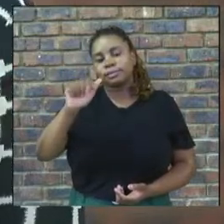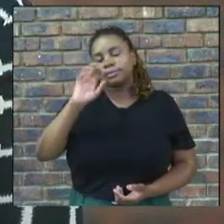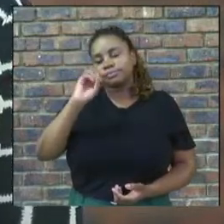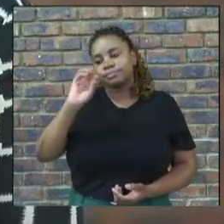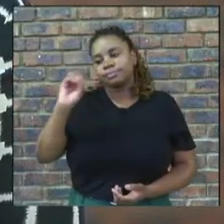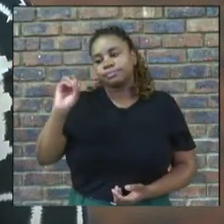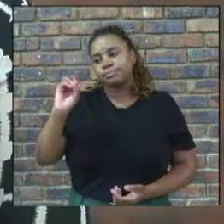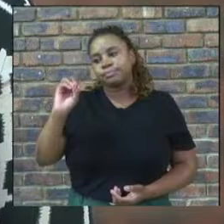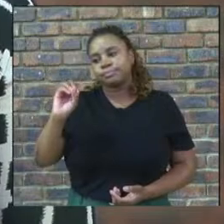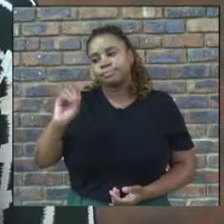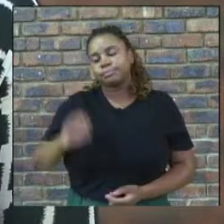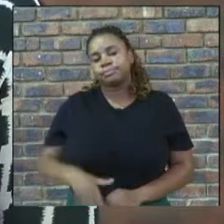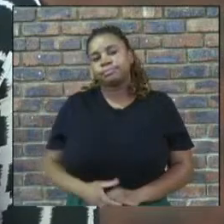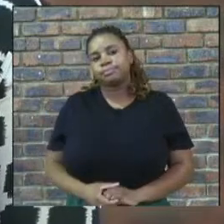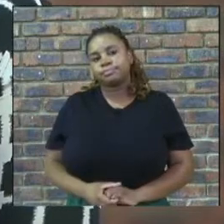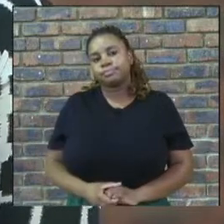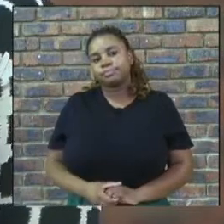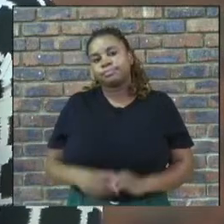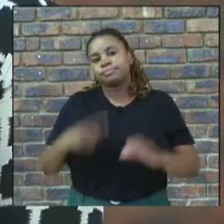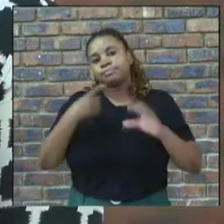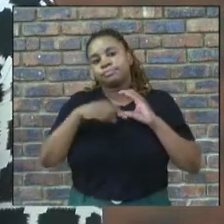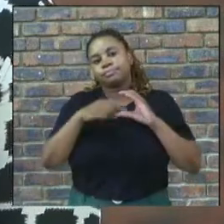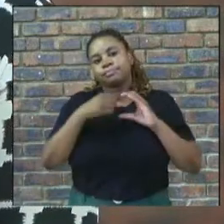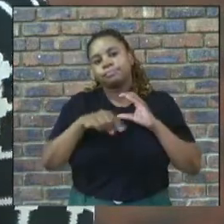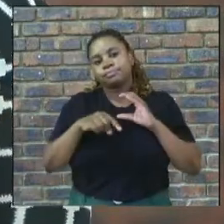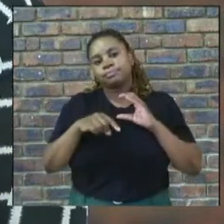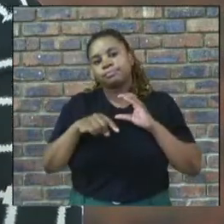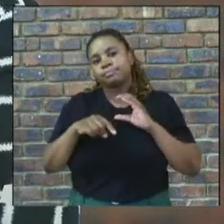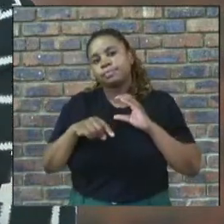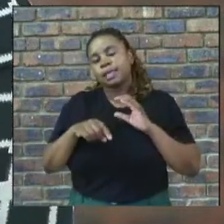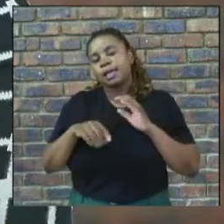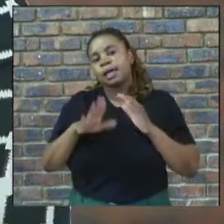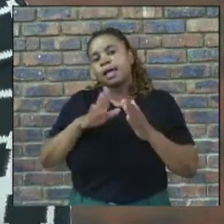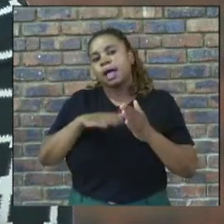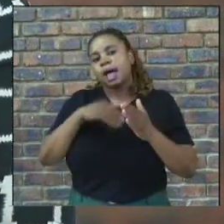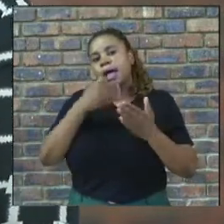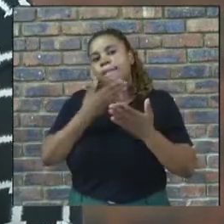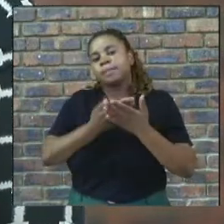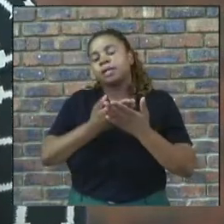9600. Email address,